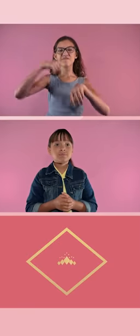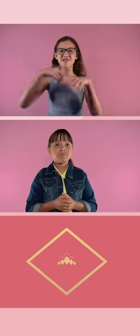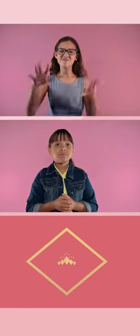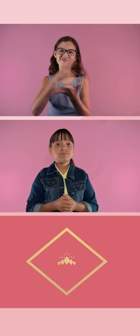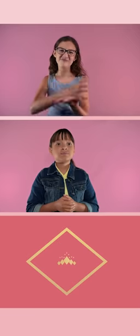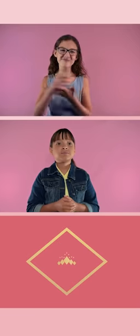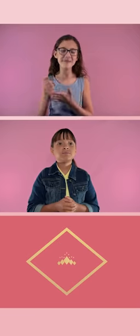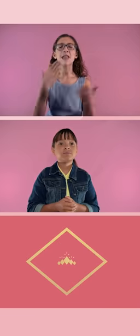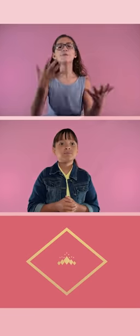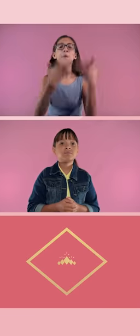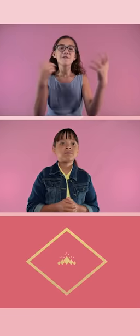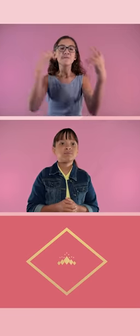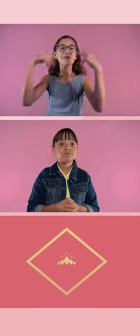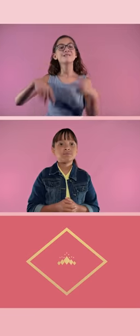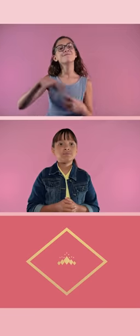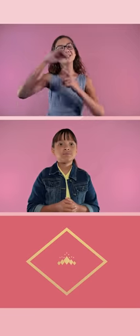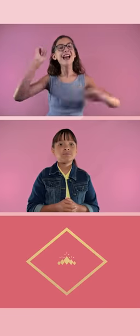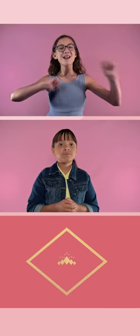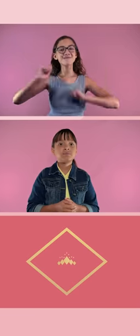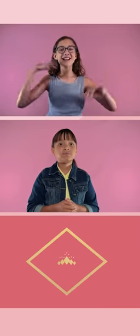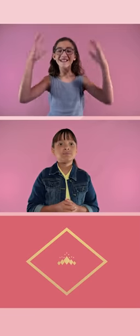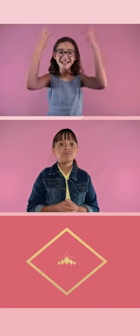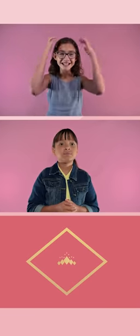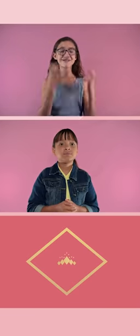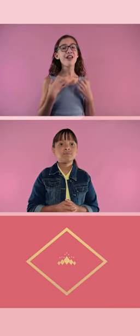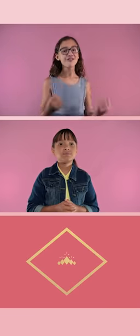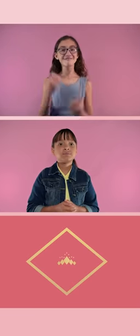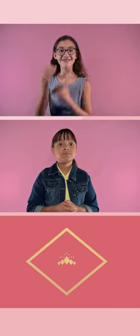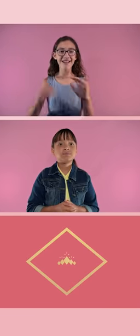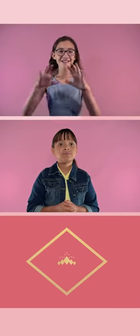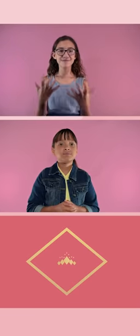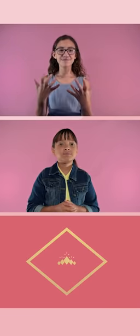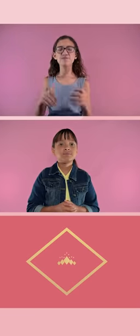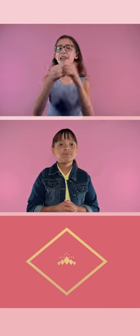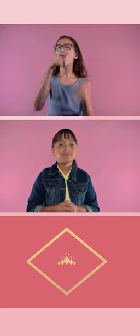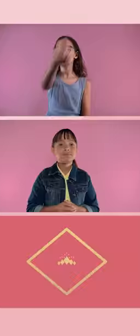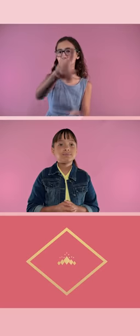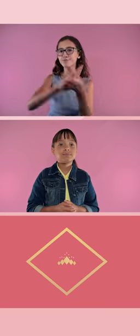that's all the time we have today. Thank you so much for watching this special episode of the Disney Courage